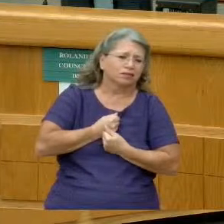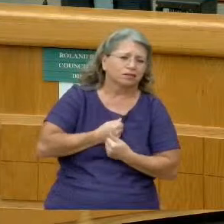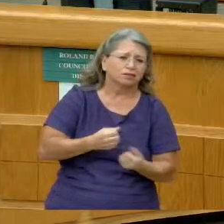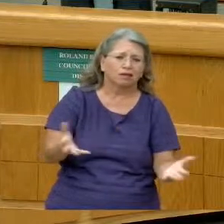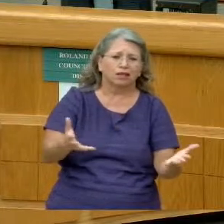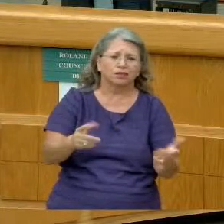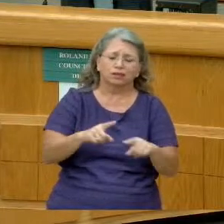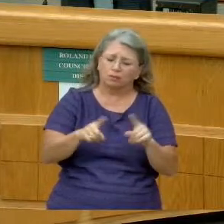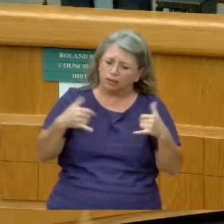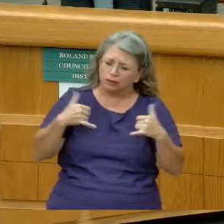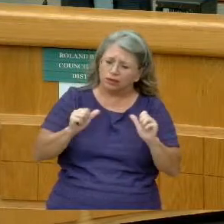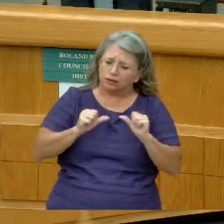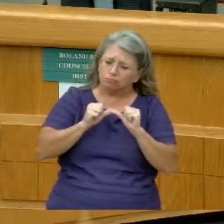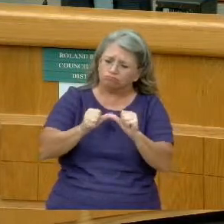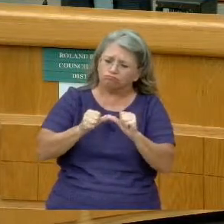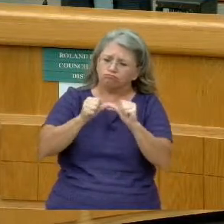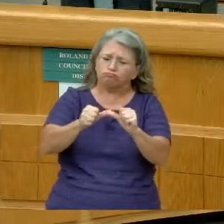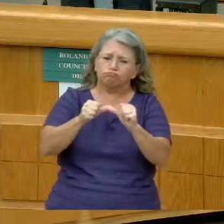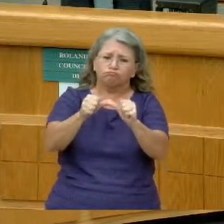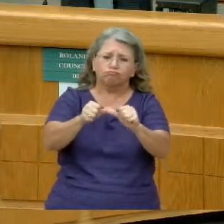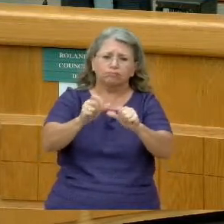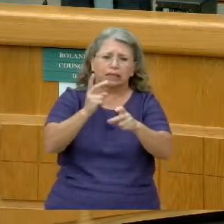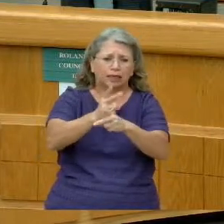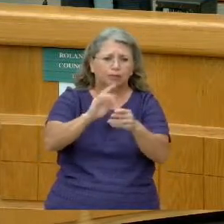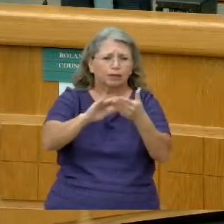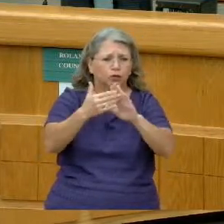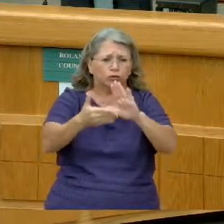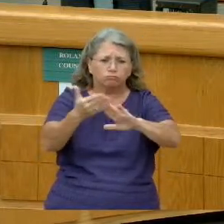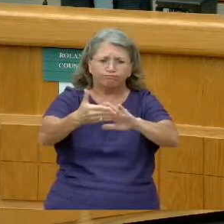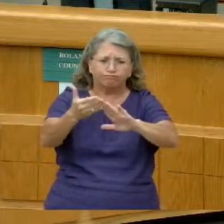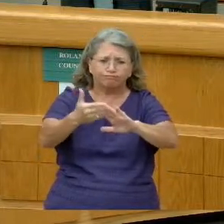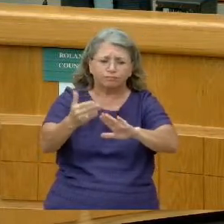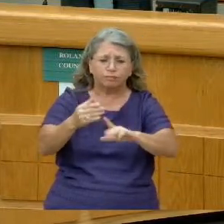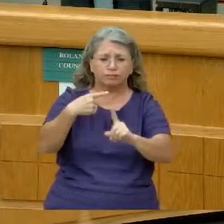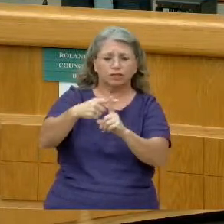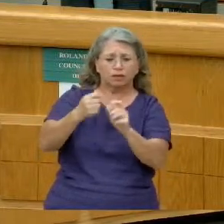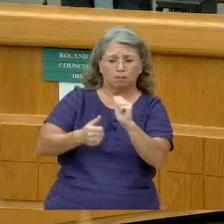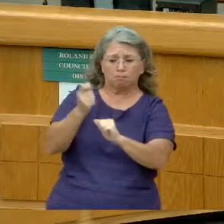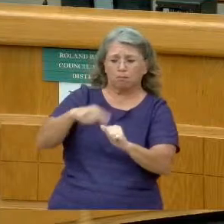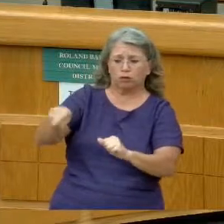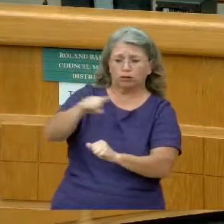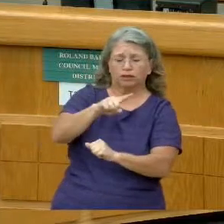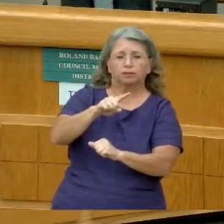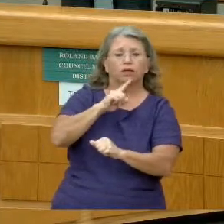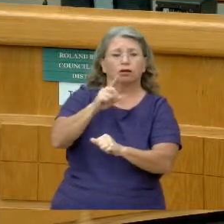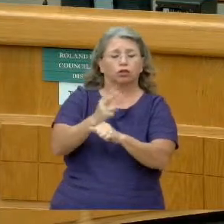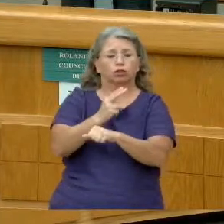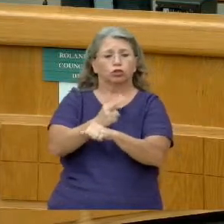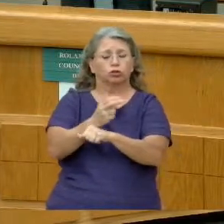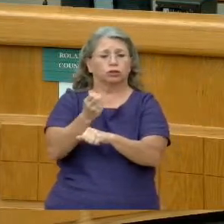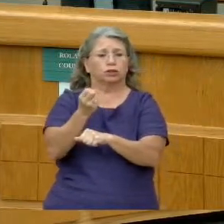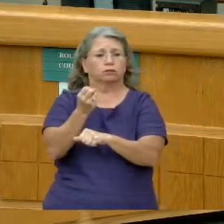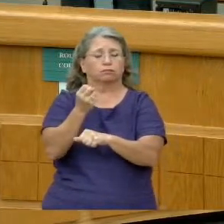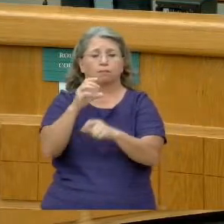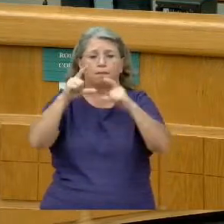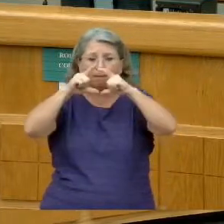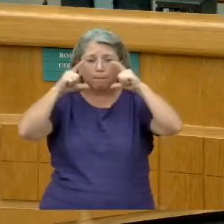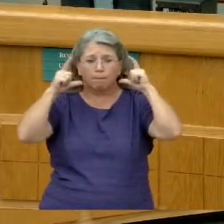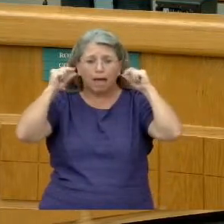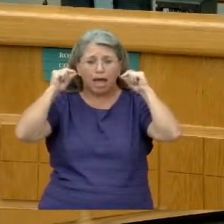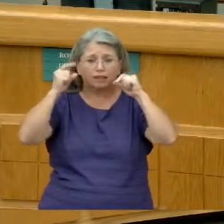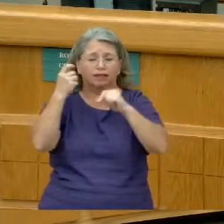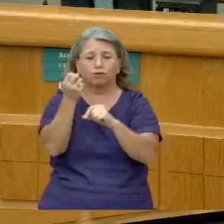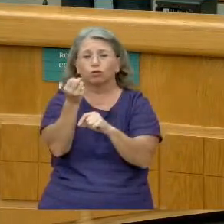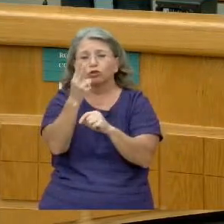this community running. In addition, the vast majority of them are wearing masks for their 12-hour shifts. It is